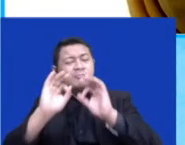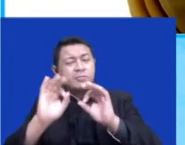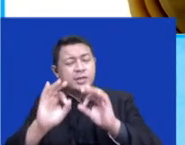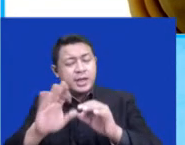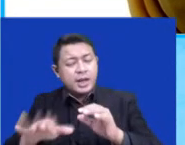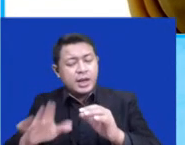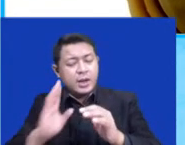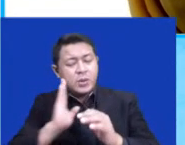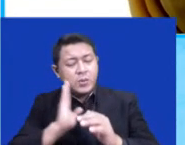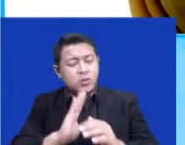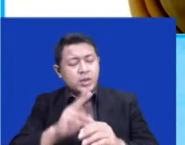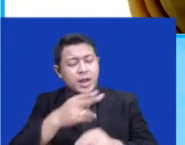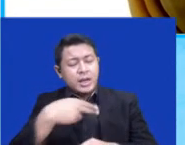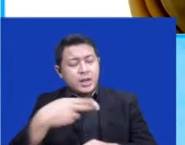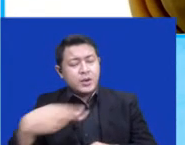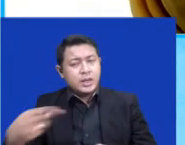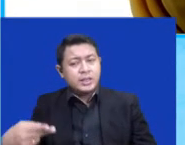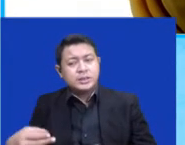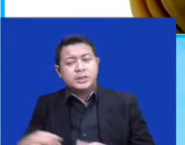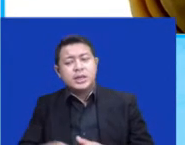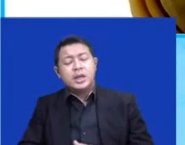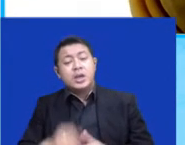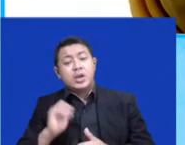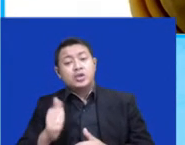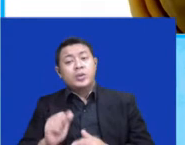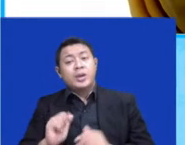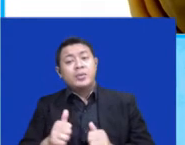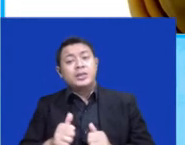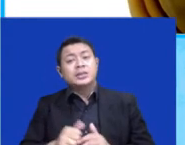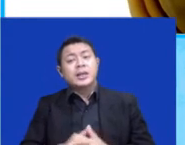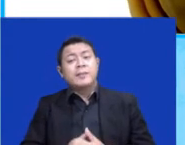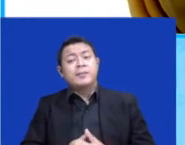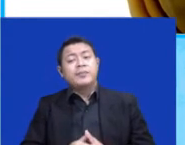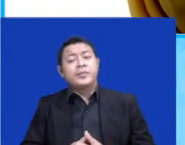so we can dramatically reduce